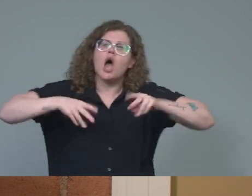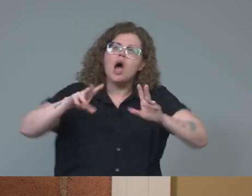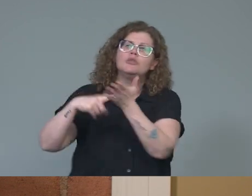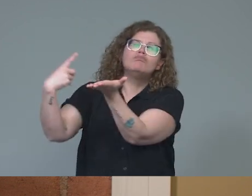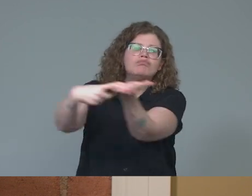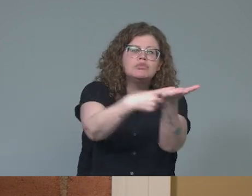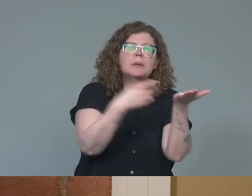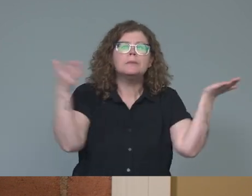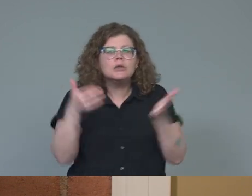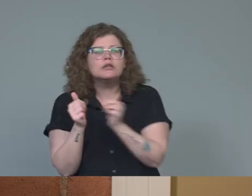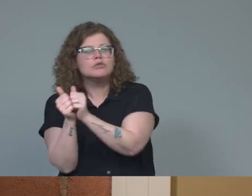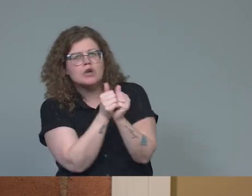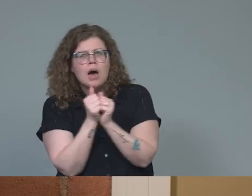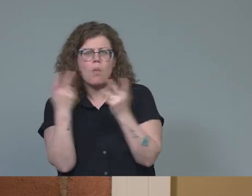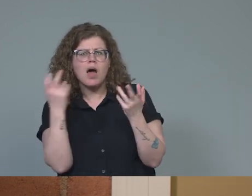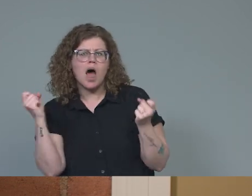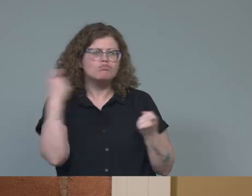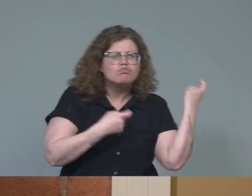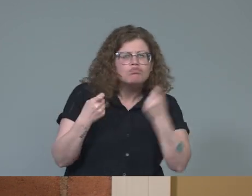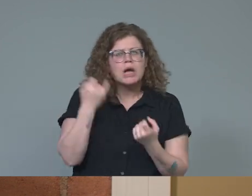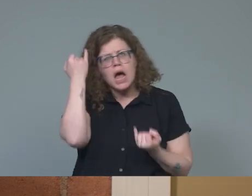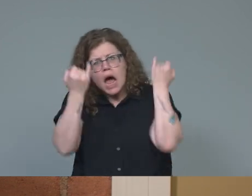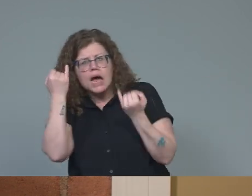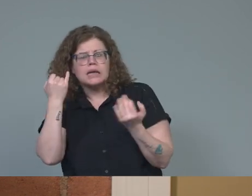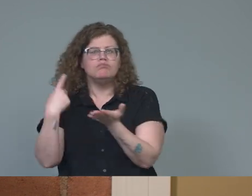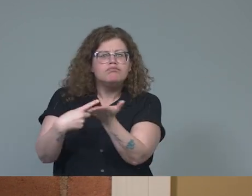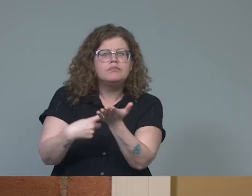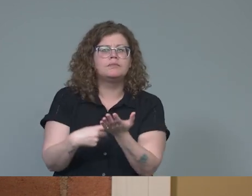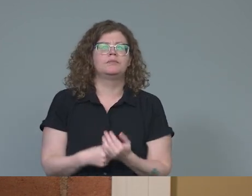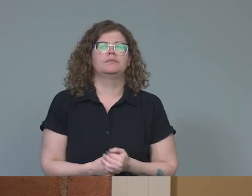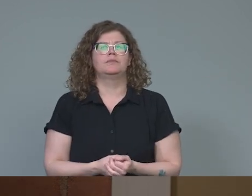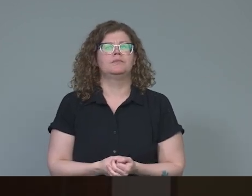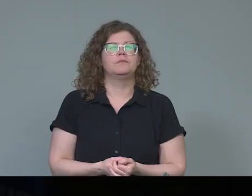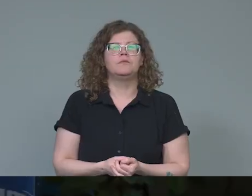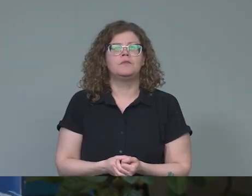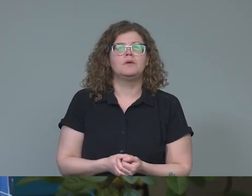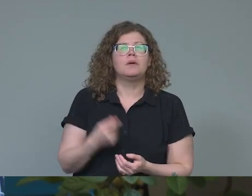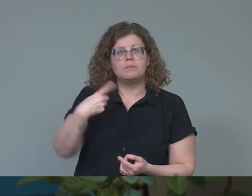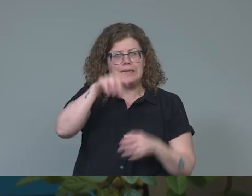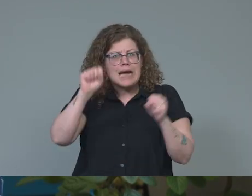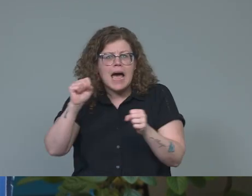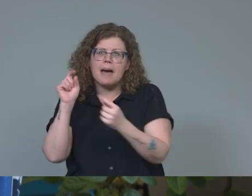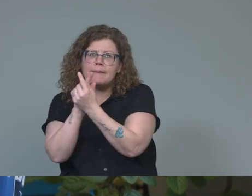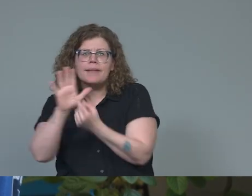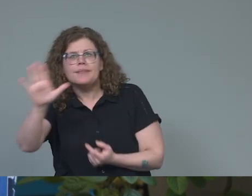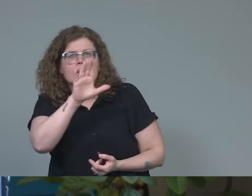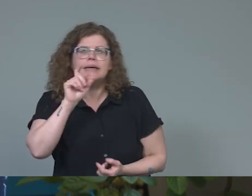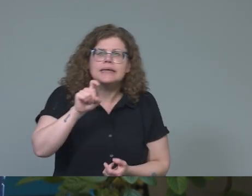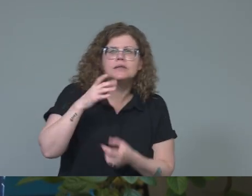share stories, remember, ask questions, and really honor the contributions that everybody made. Yeah, for the